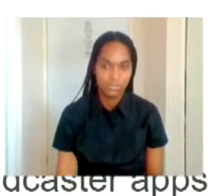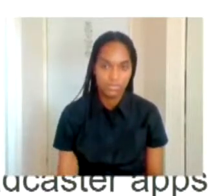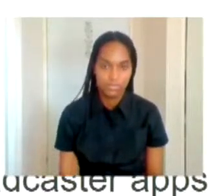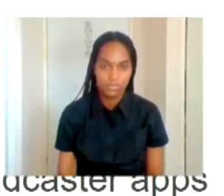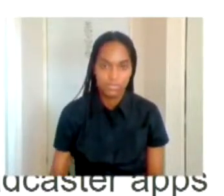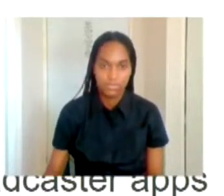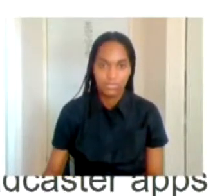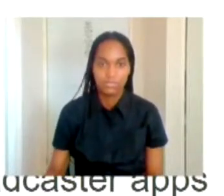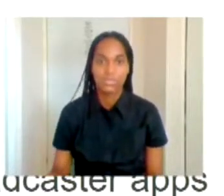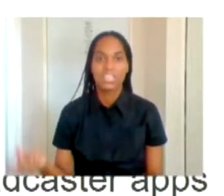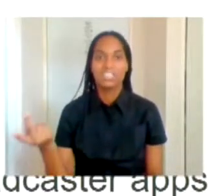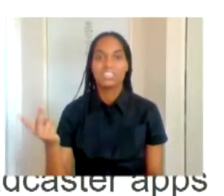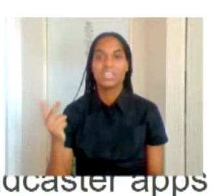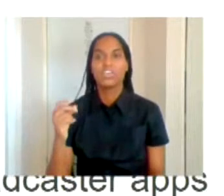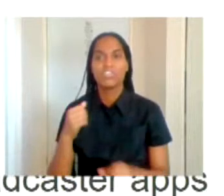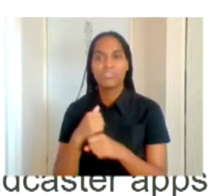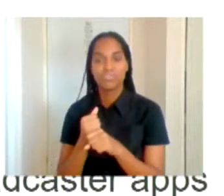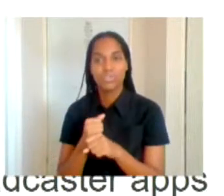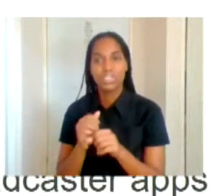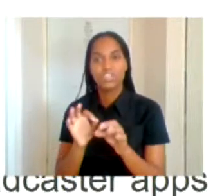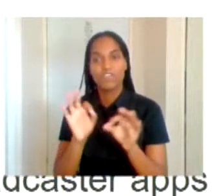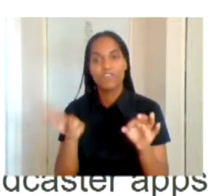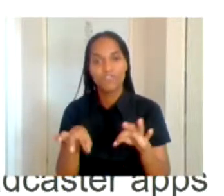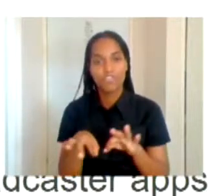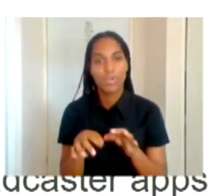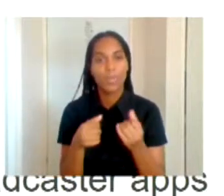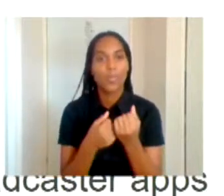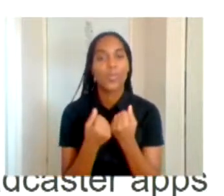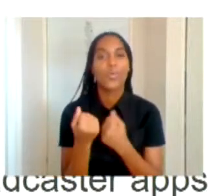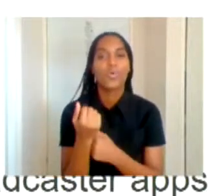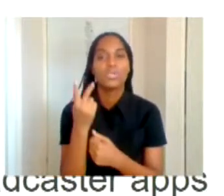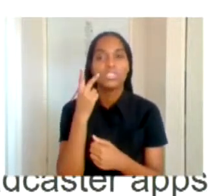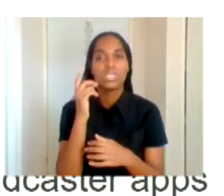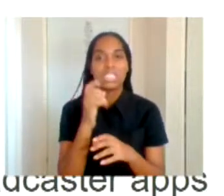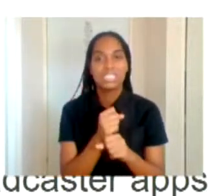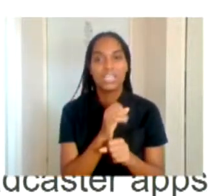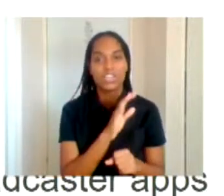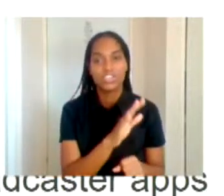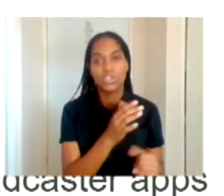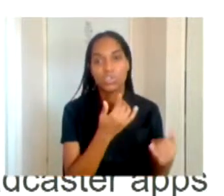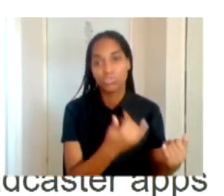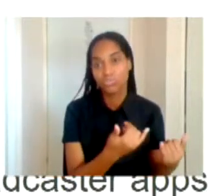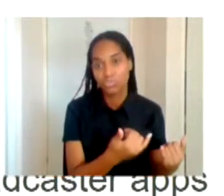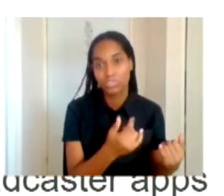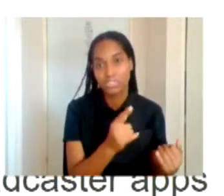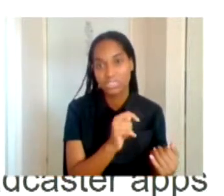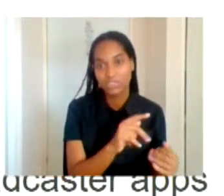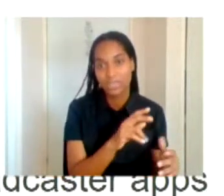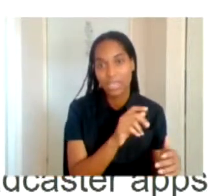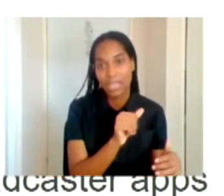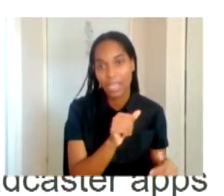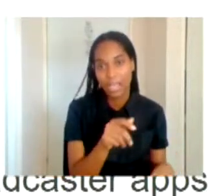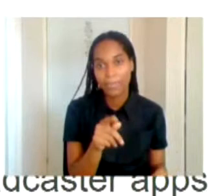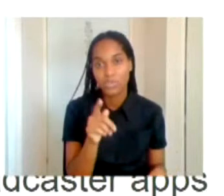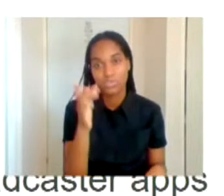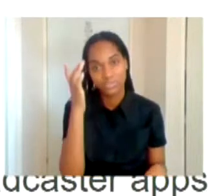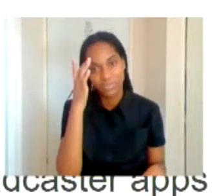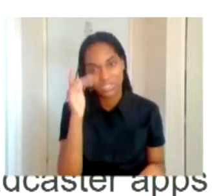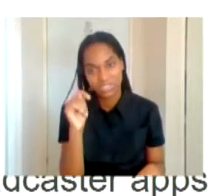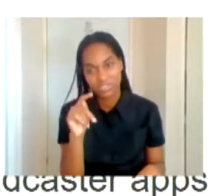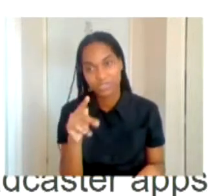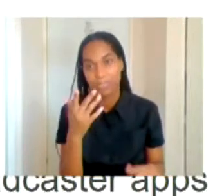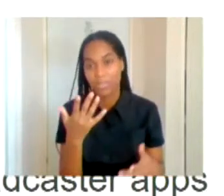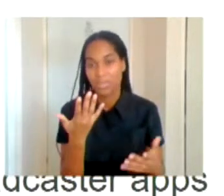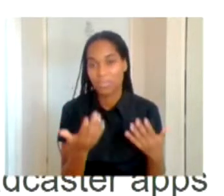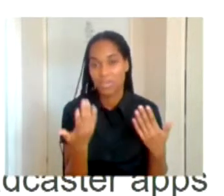framework where you can take maybe your current CTV applications, your smart TV, you might have already your